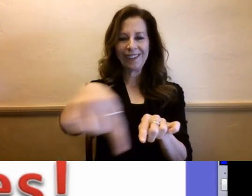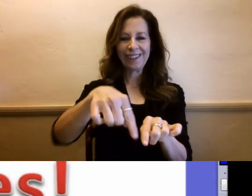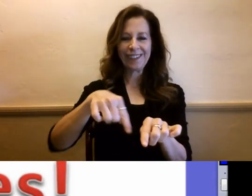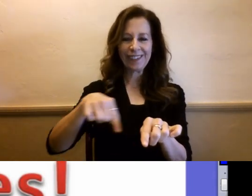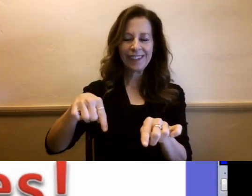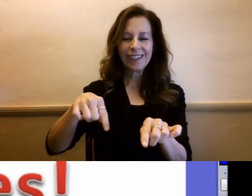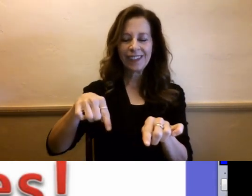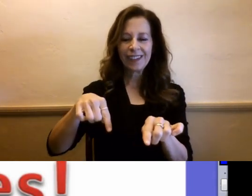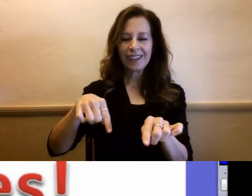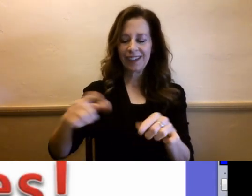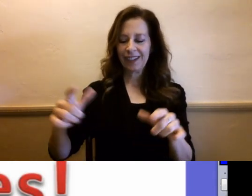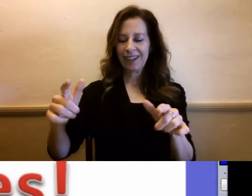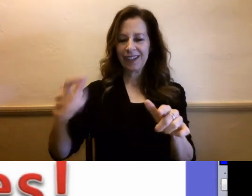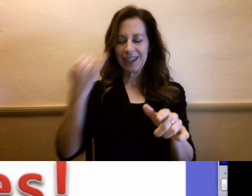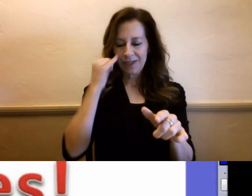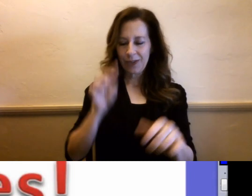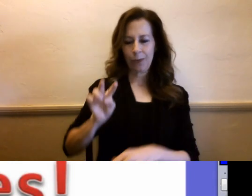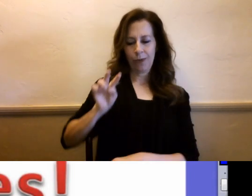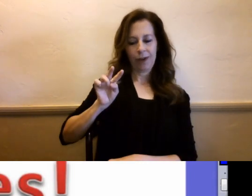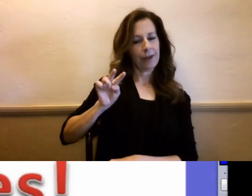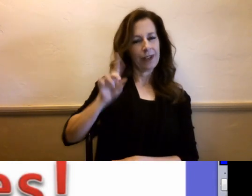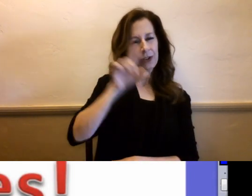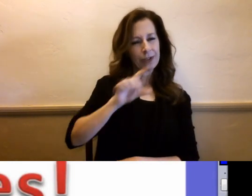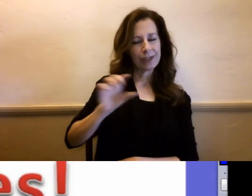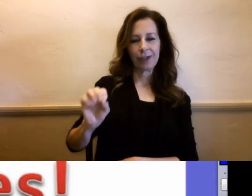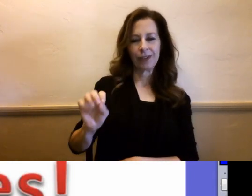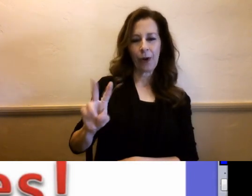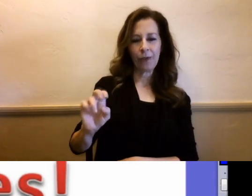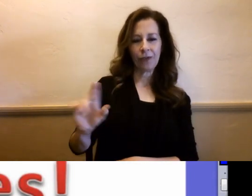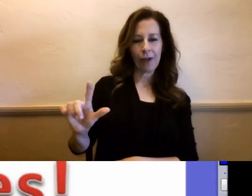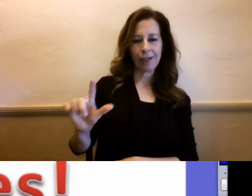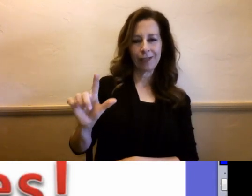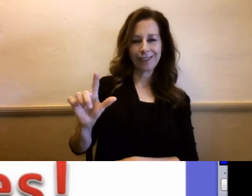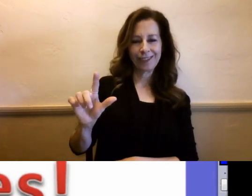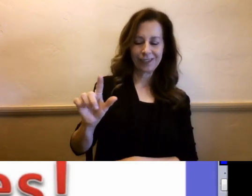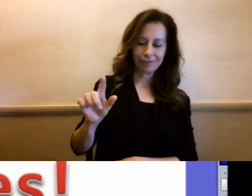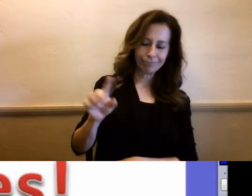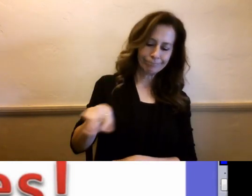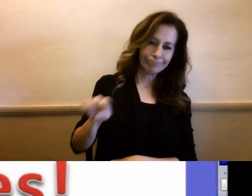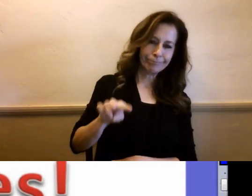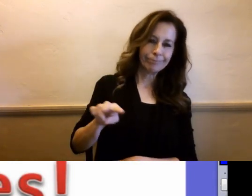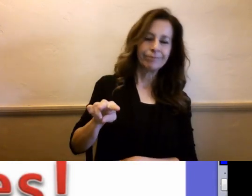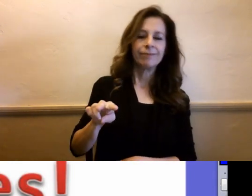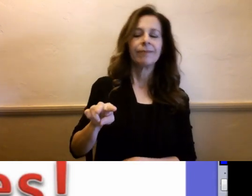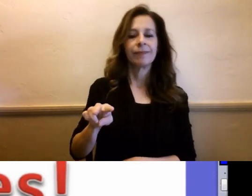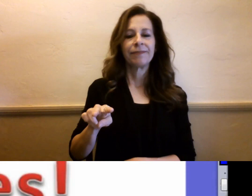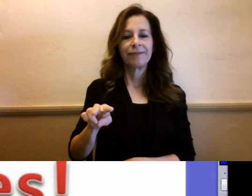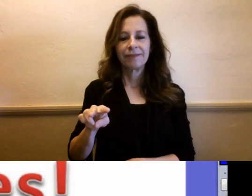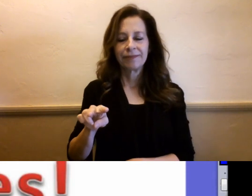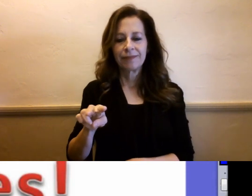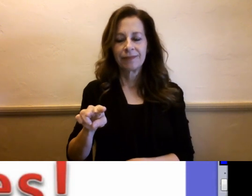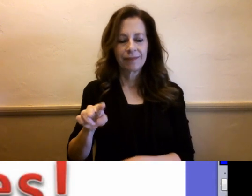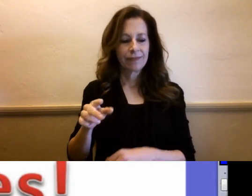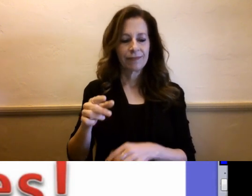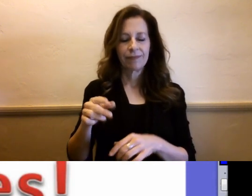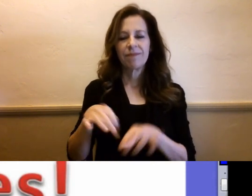because if you have a circle and you put it on the table, if you walk away, it kind of looks like it's oval in shape by the way that you're looking at it. So it makes